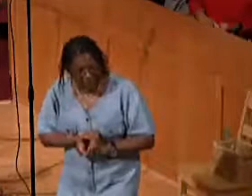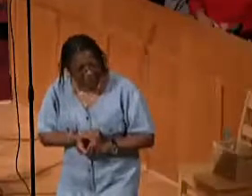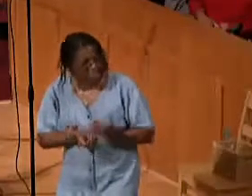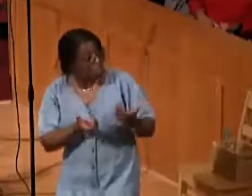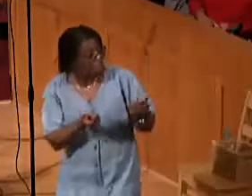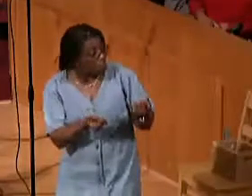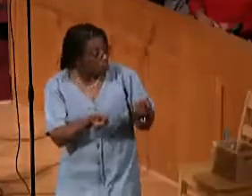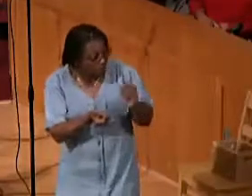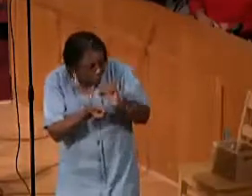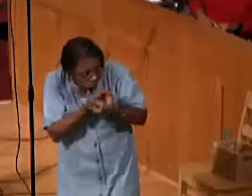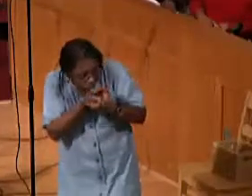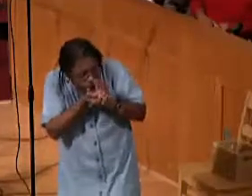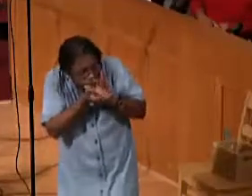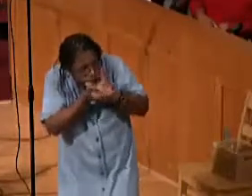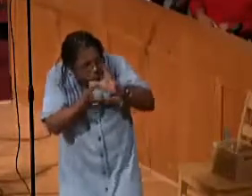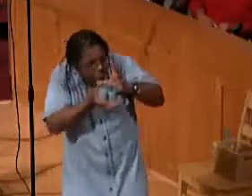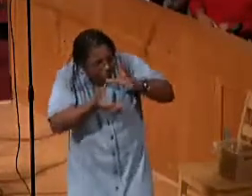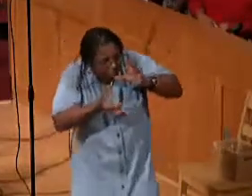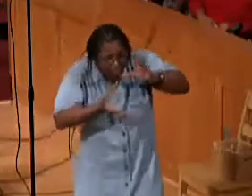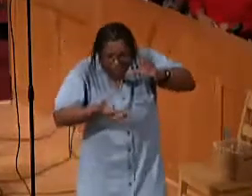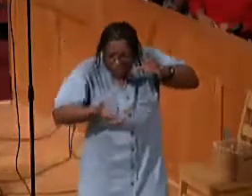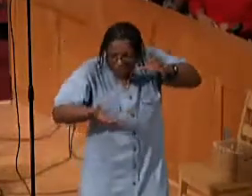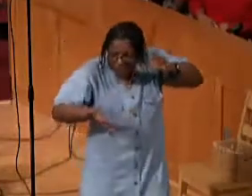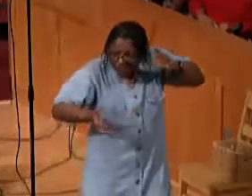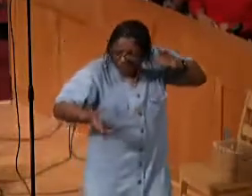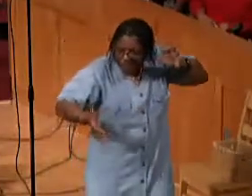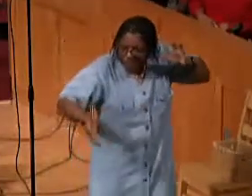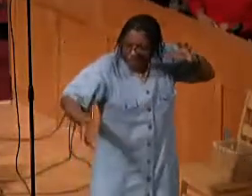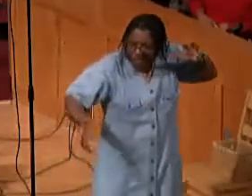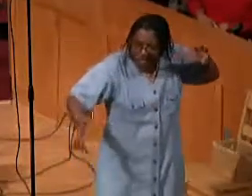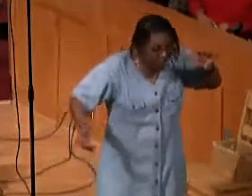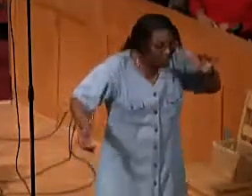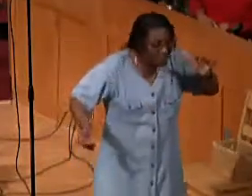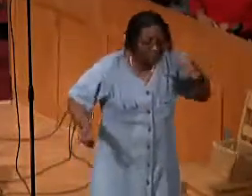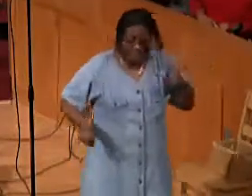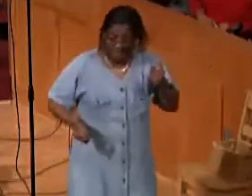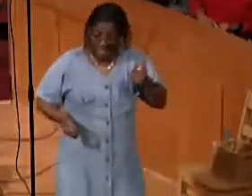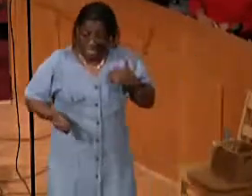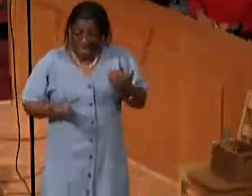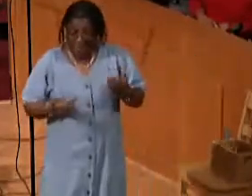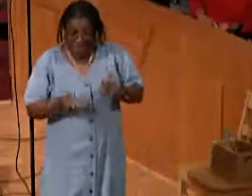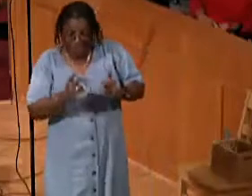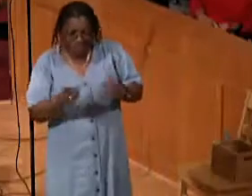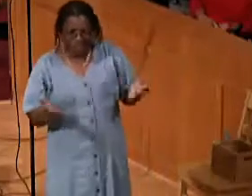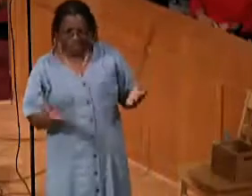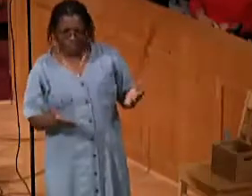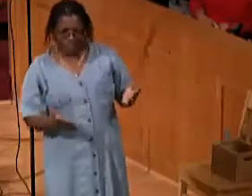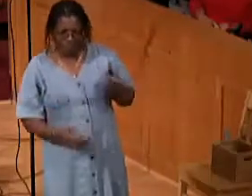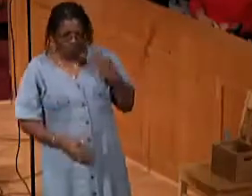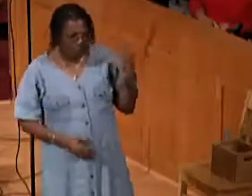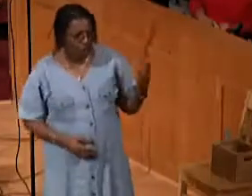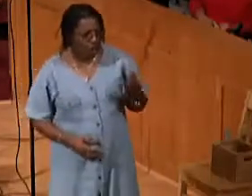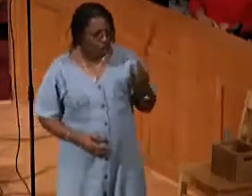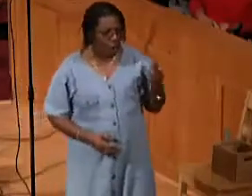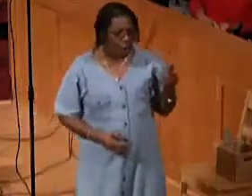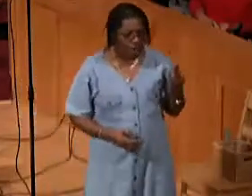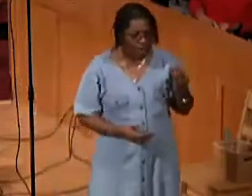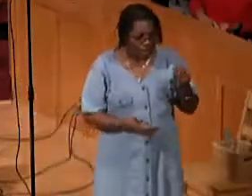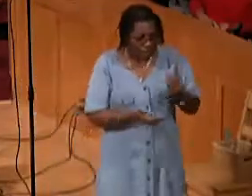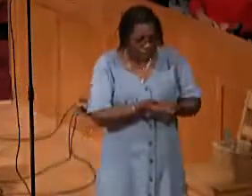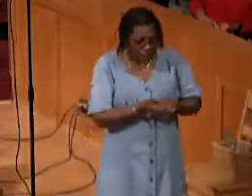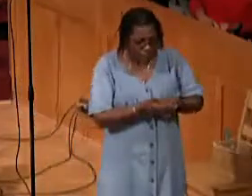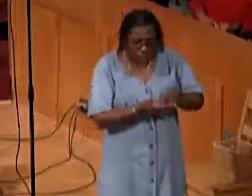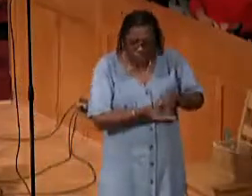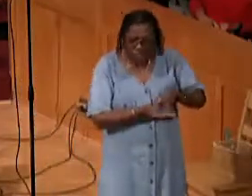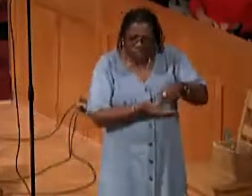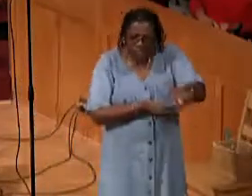Praise God. Amen. He got somebody here that on Friday, when you got your check, you thought it was going to be one thing, and it